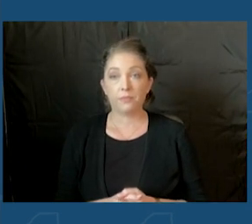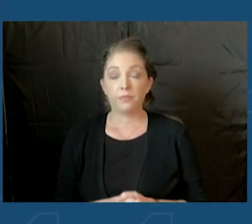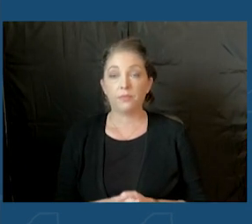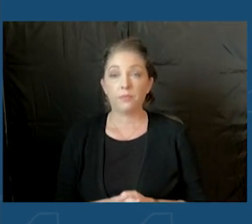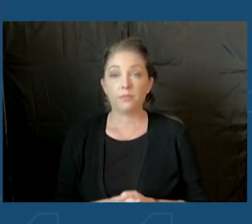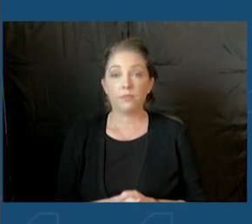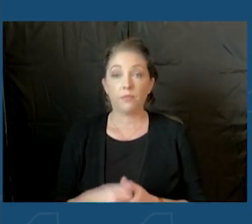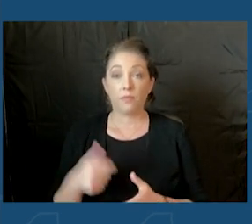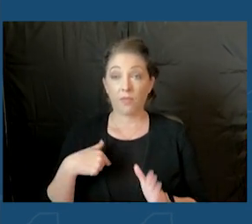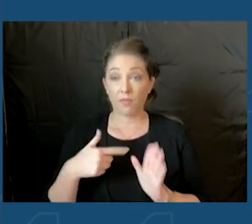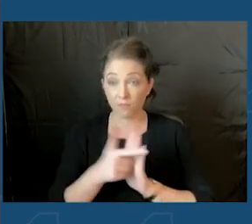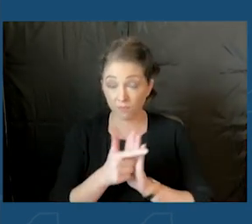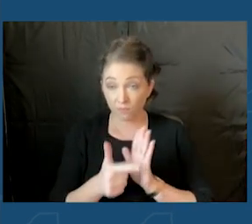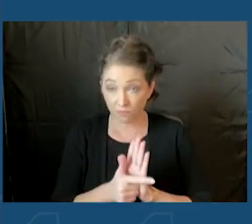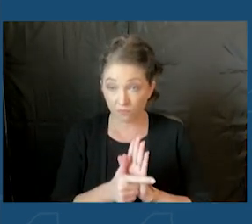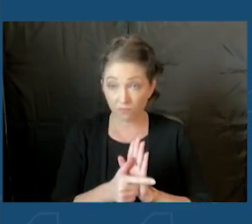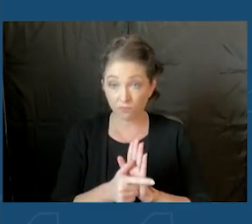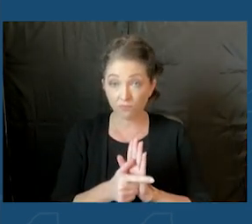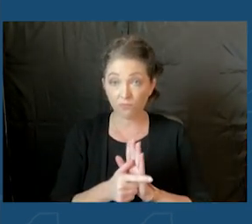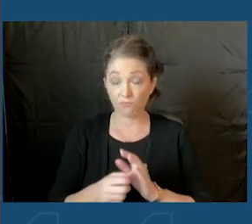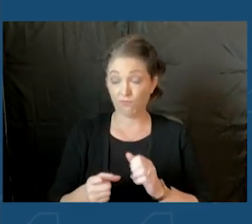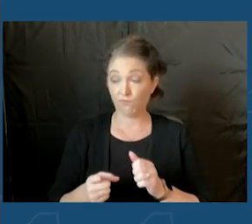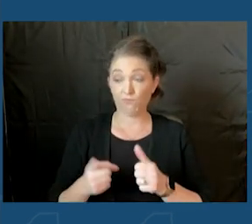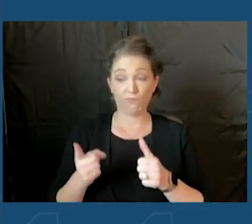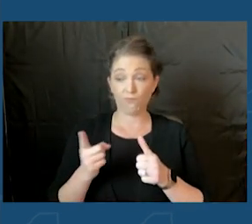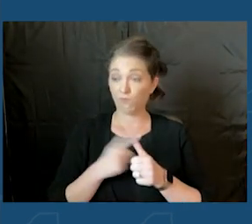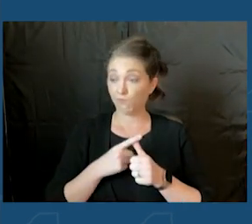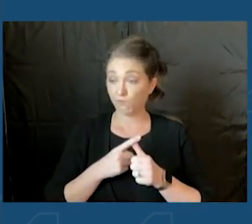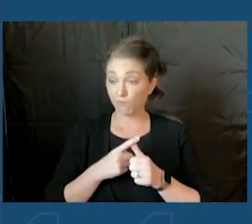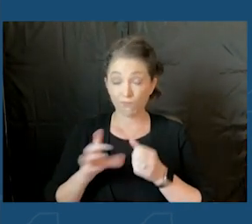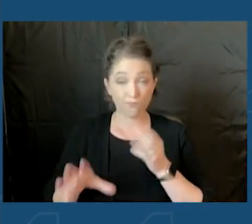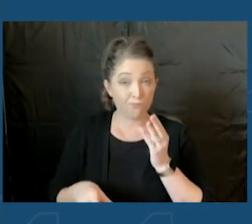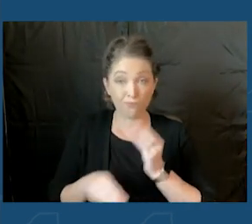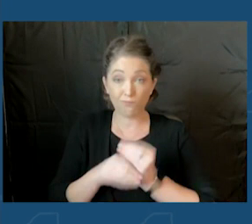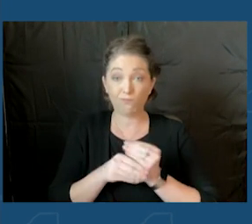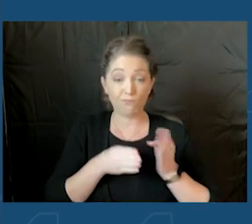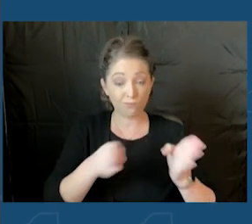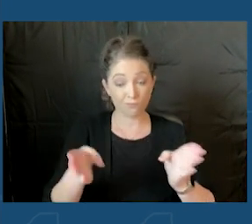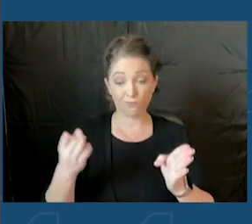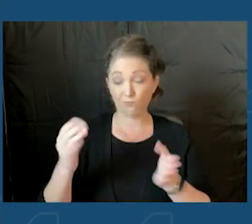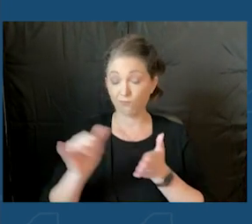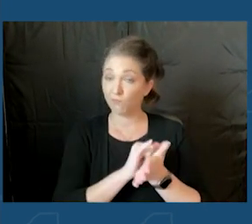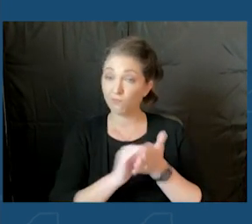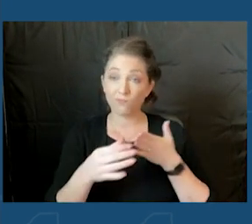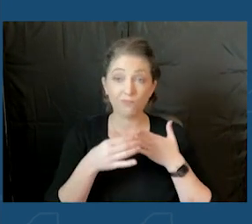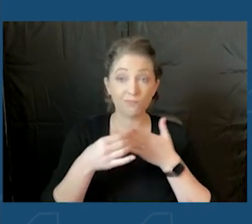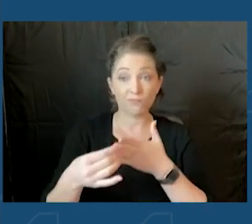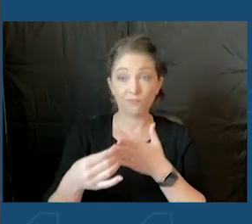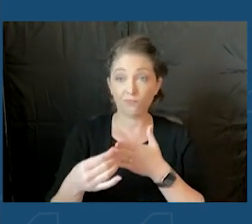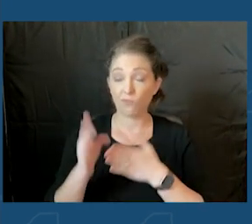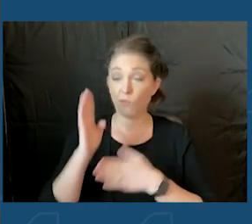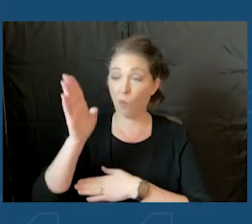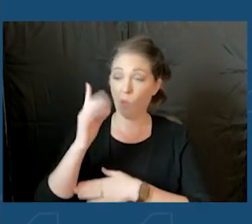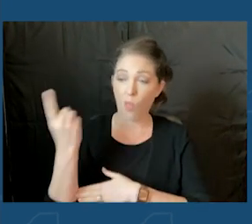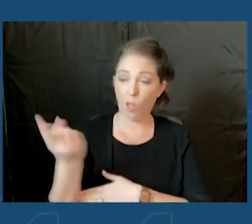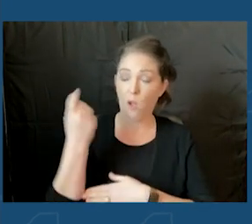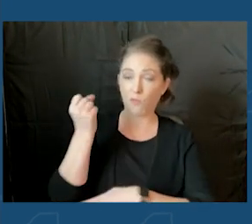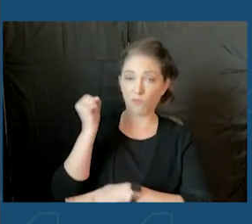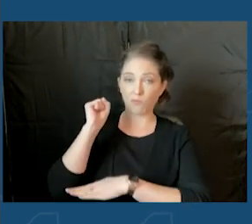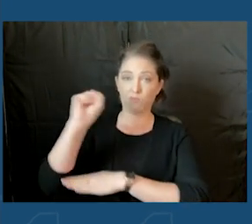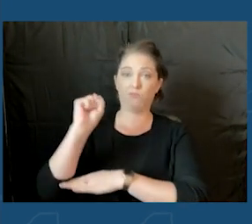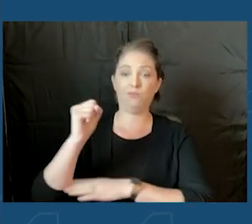this legislation is just one more way we say that New York is leading, and we'll always stand up against attacks on our